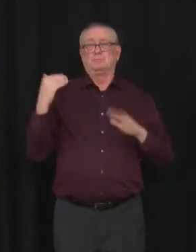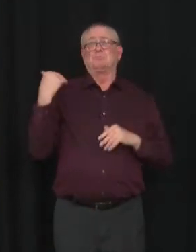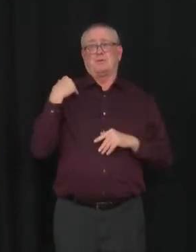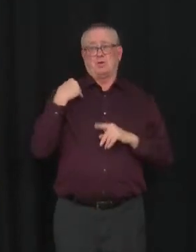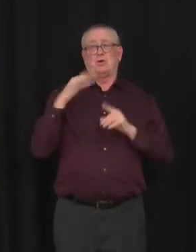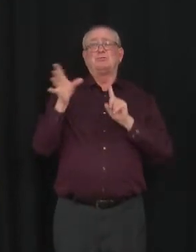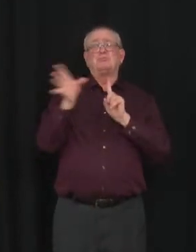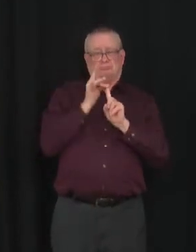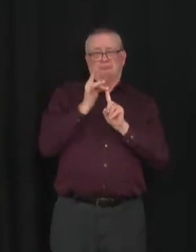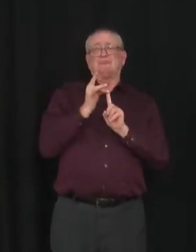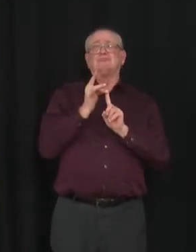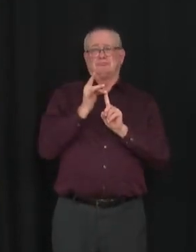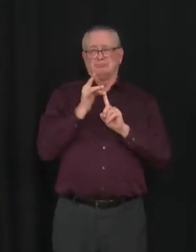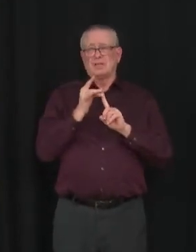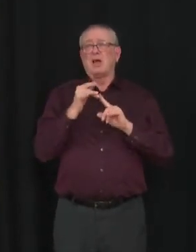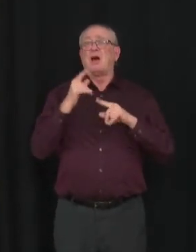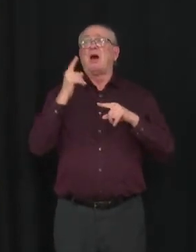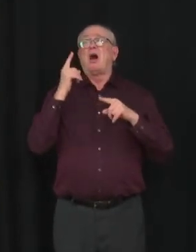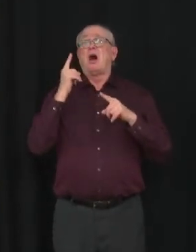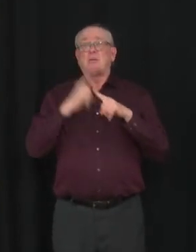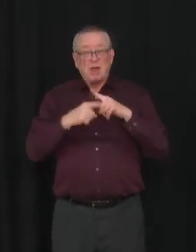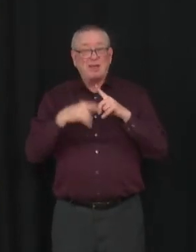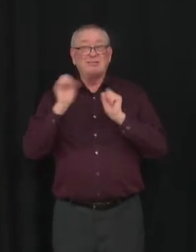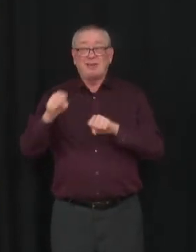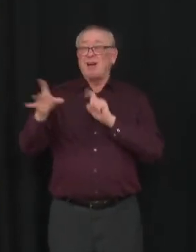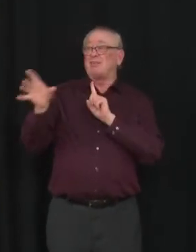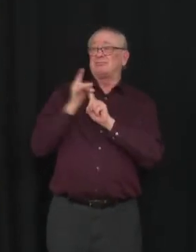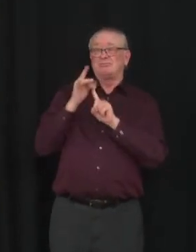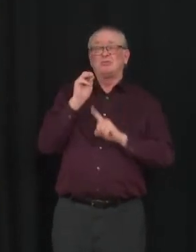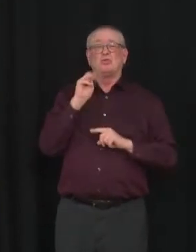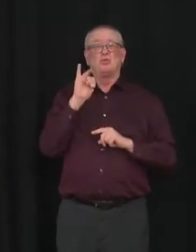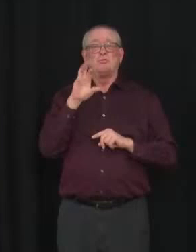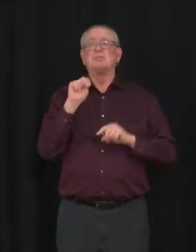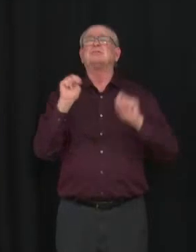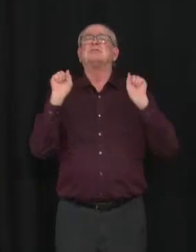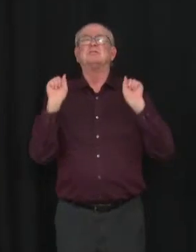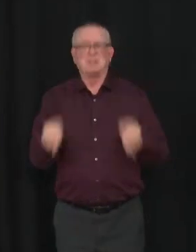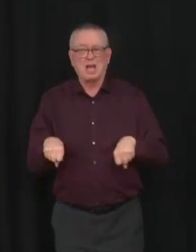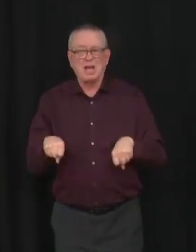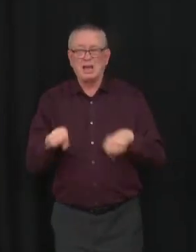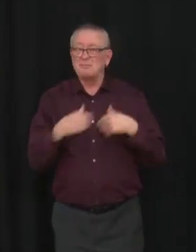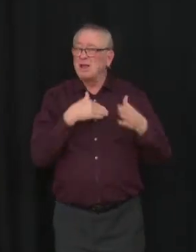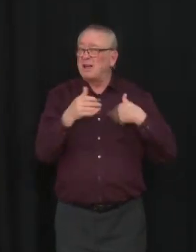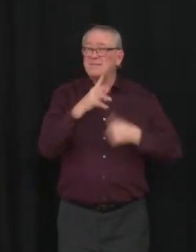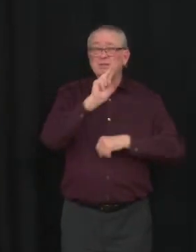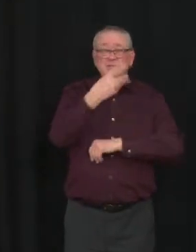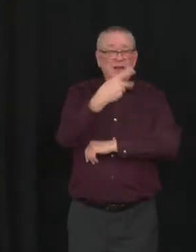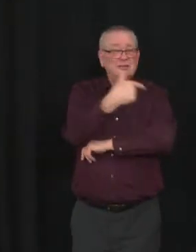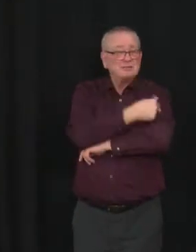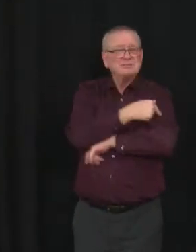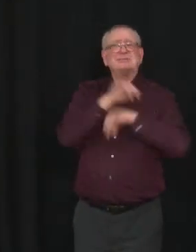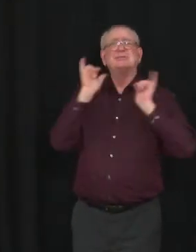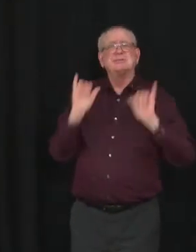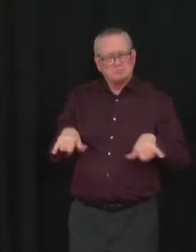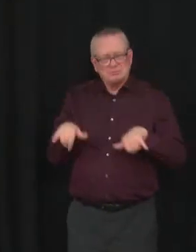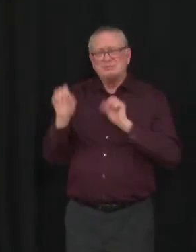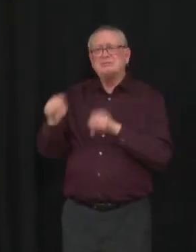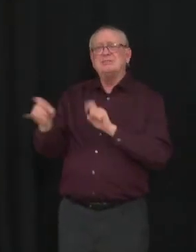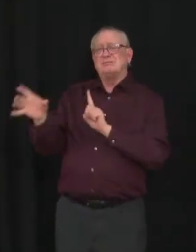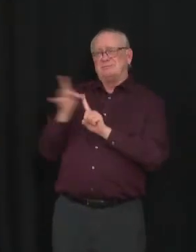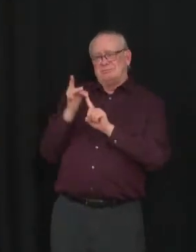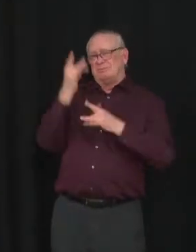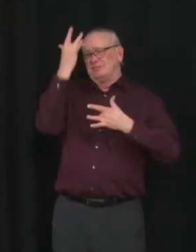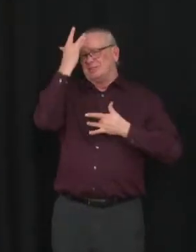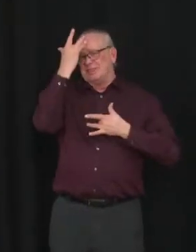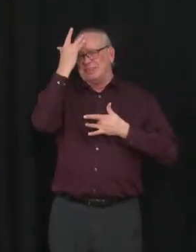2 doses. Whether you were previously infected with COVID-19 or you've had 0, 1, or 2